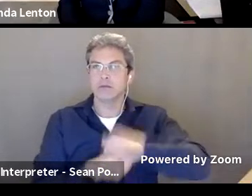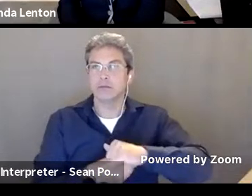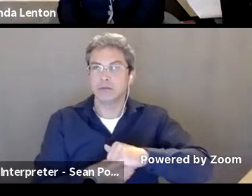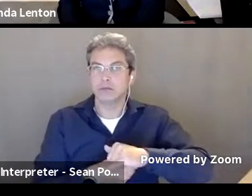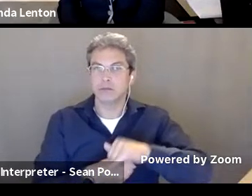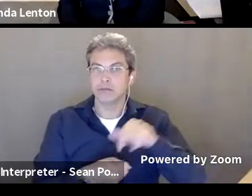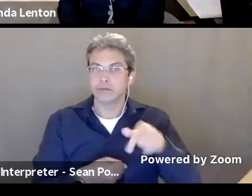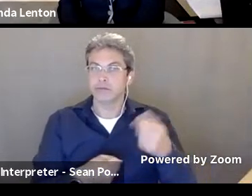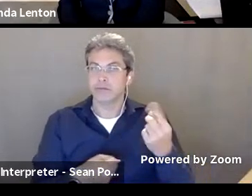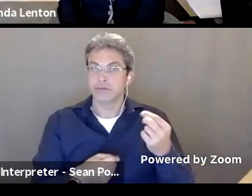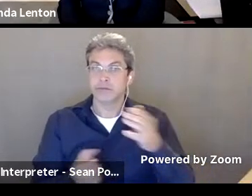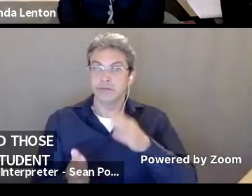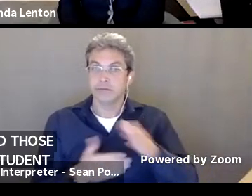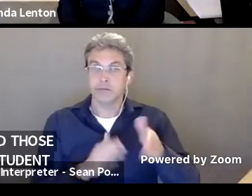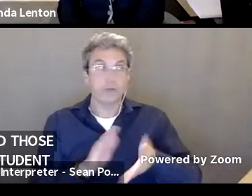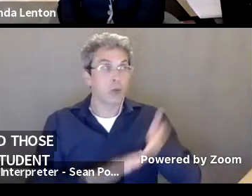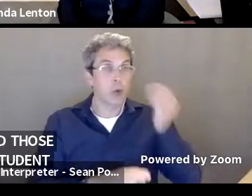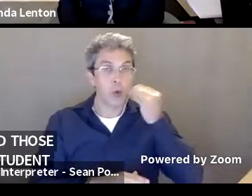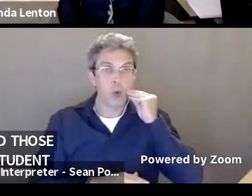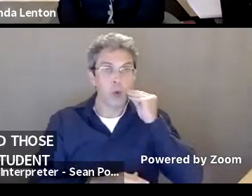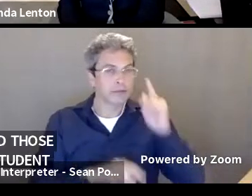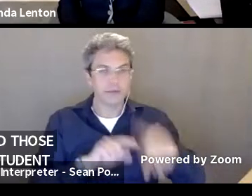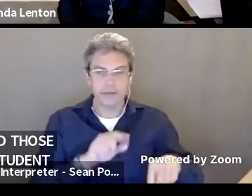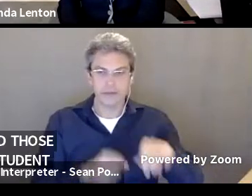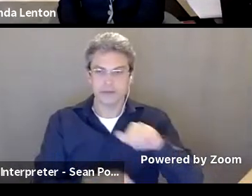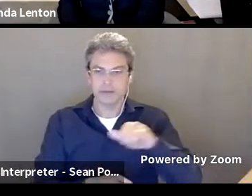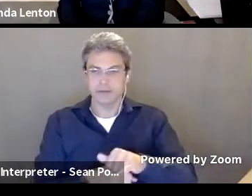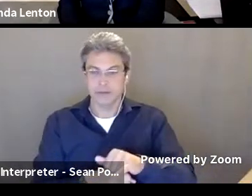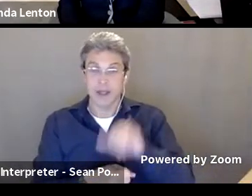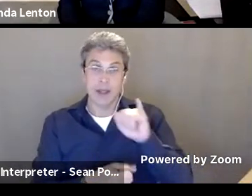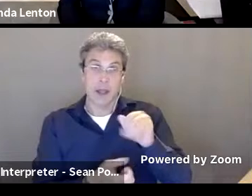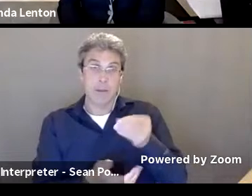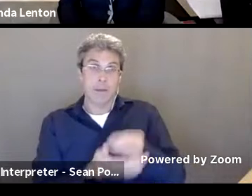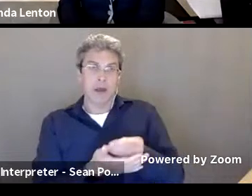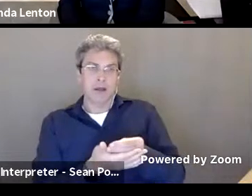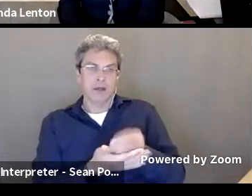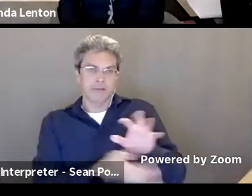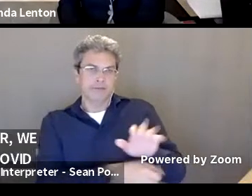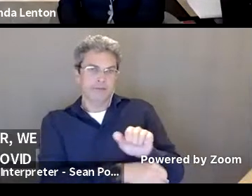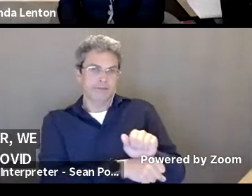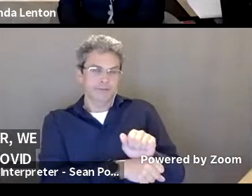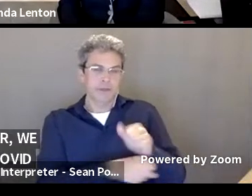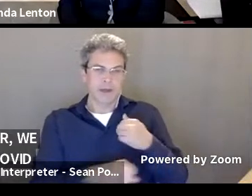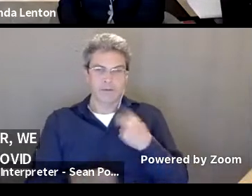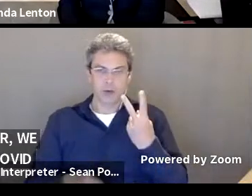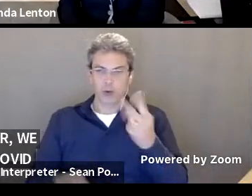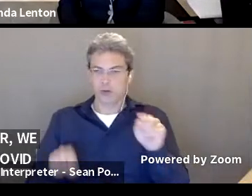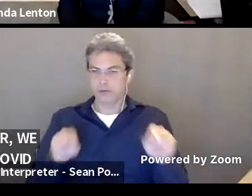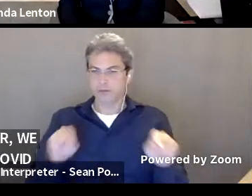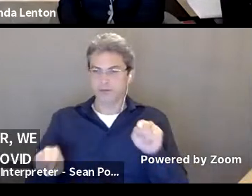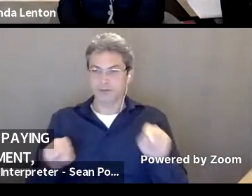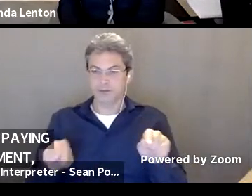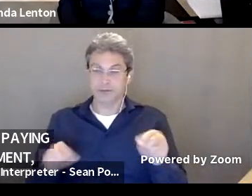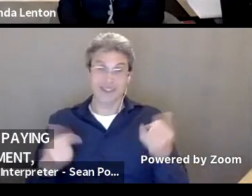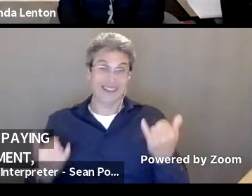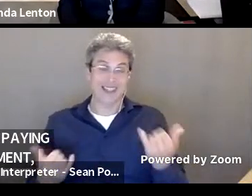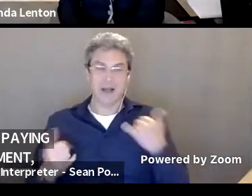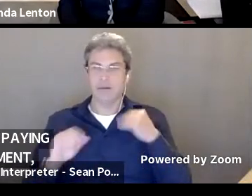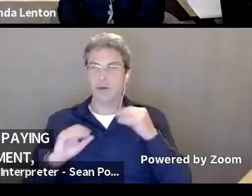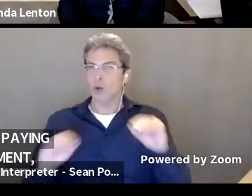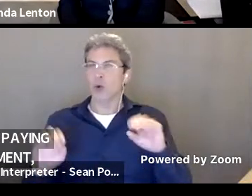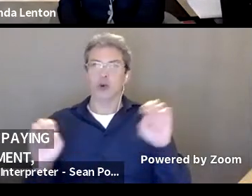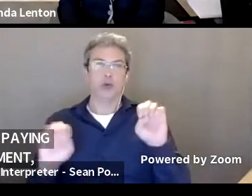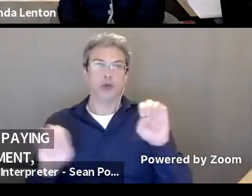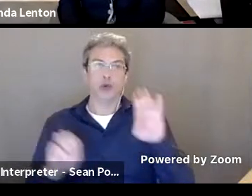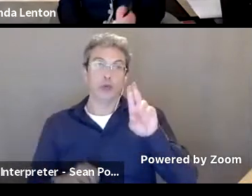change travel plans to get home, and that was expended. So currently we do not have an emergency bursary fund